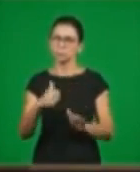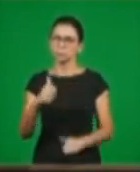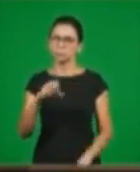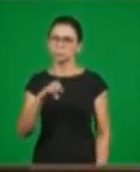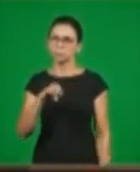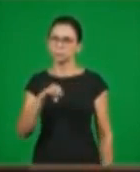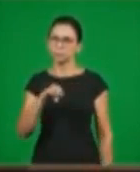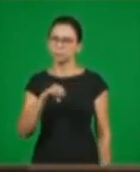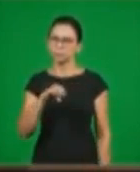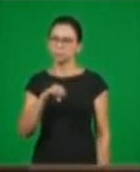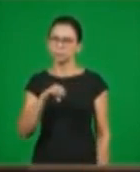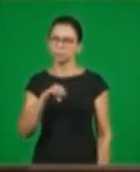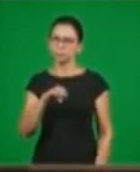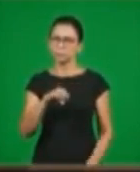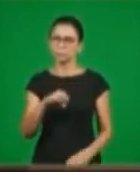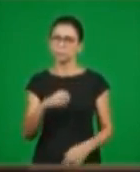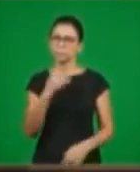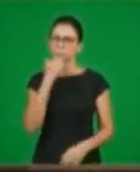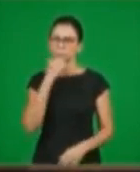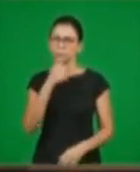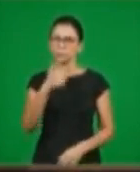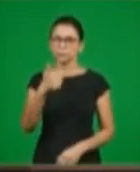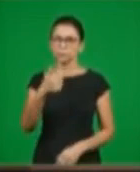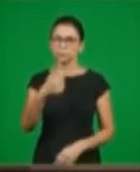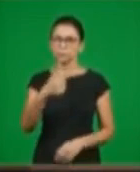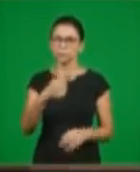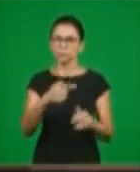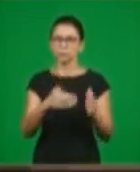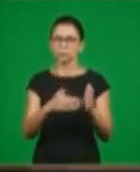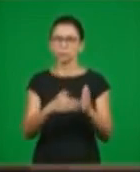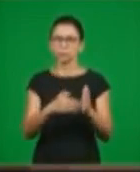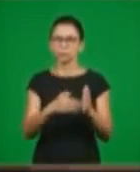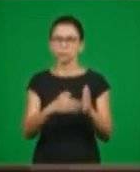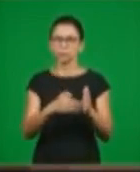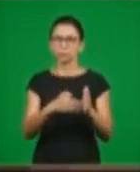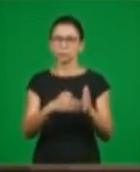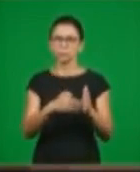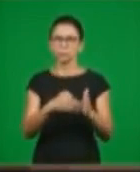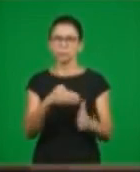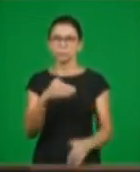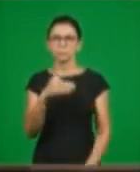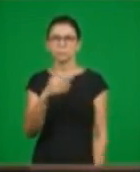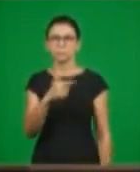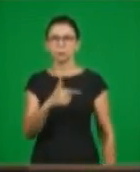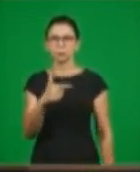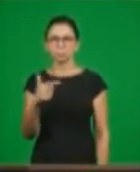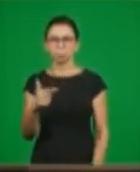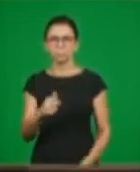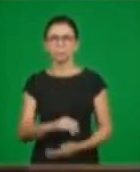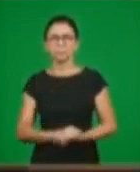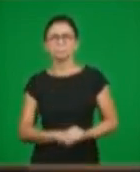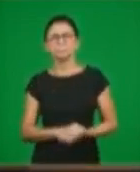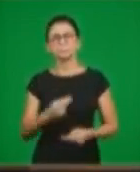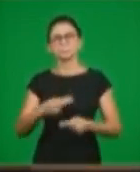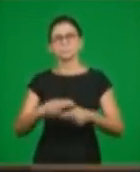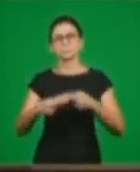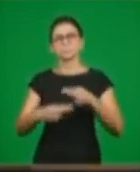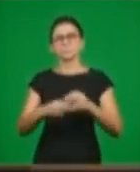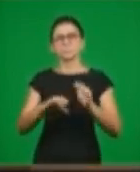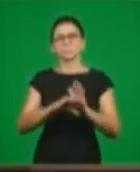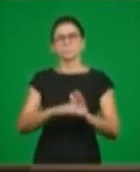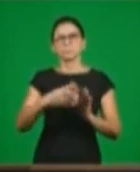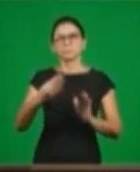4 what? 17 to 22. Right? I'm not gonna turn it off.